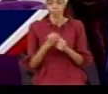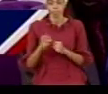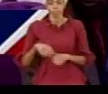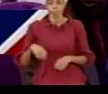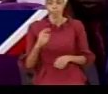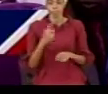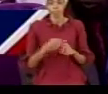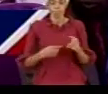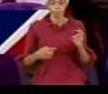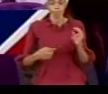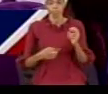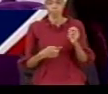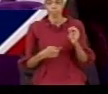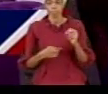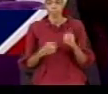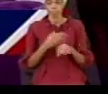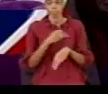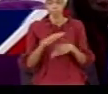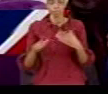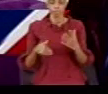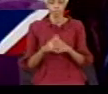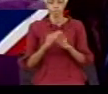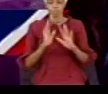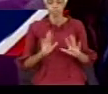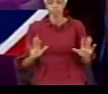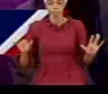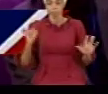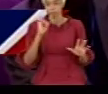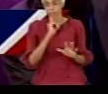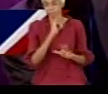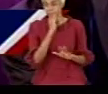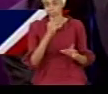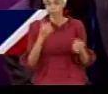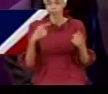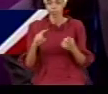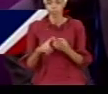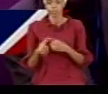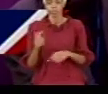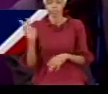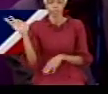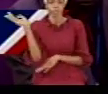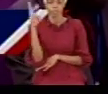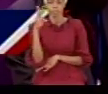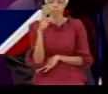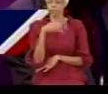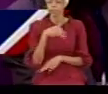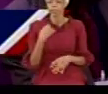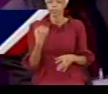from Elim, and all the congregation of the children of Israel came unto the wilderness of Sin,